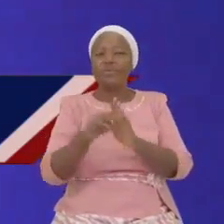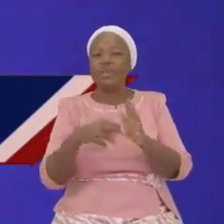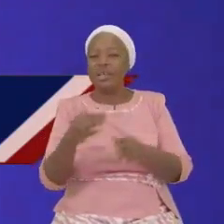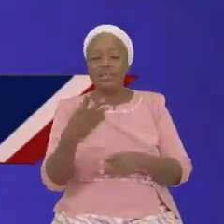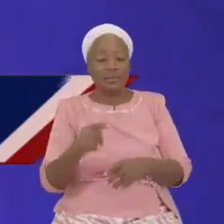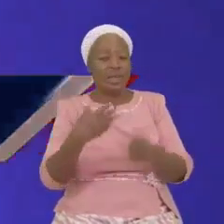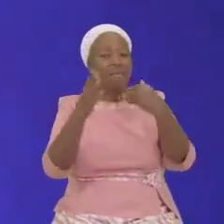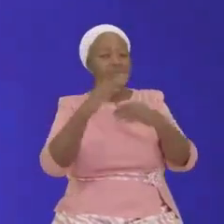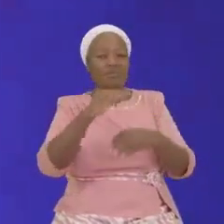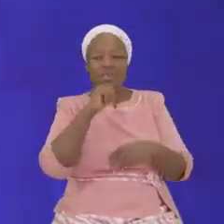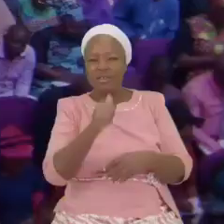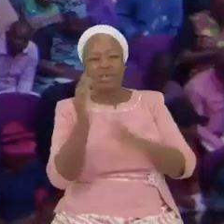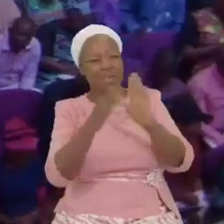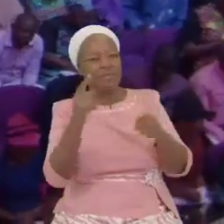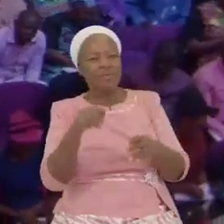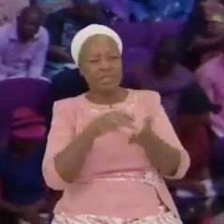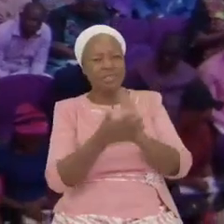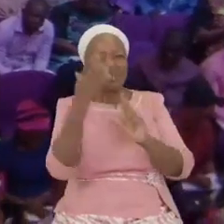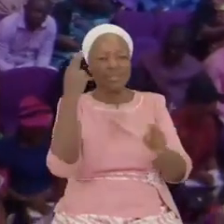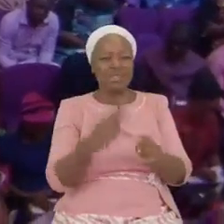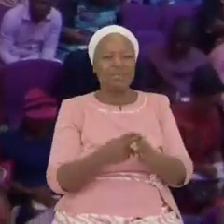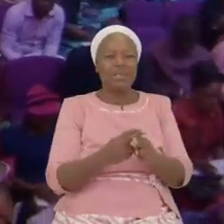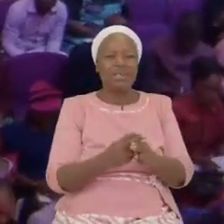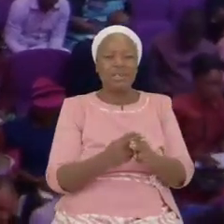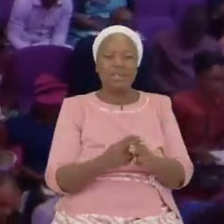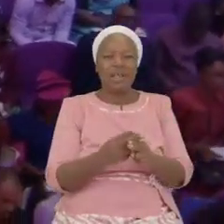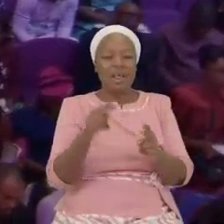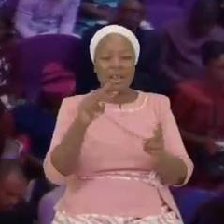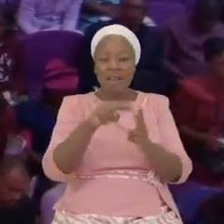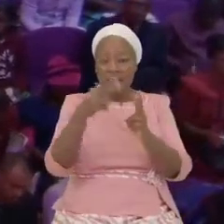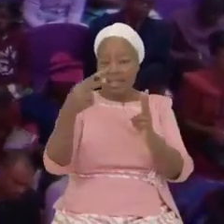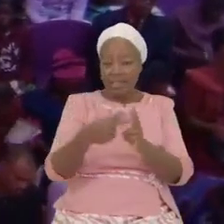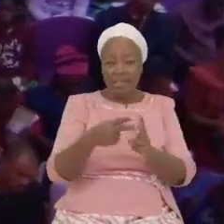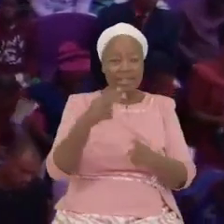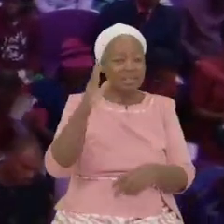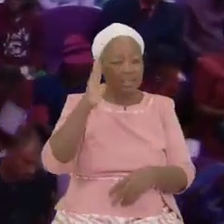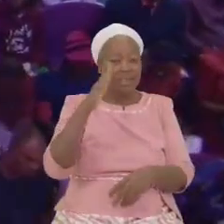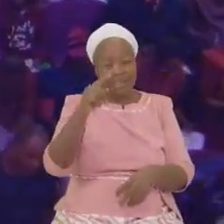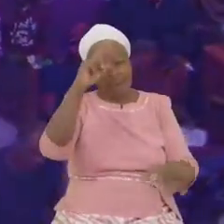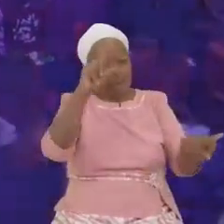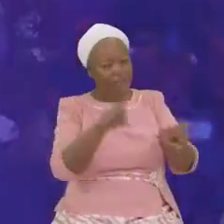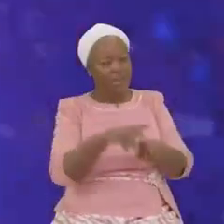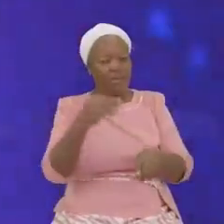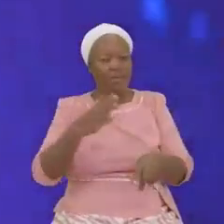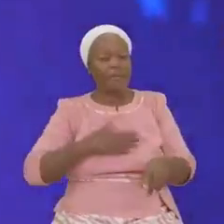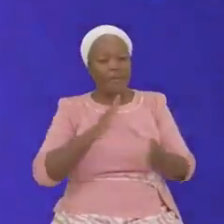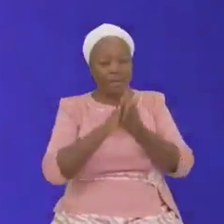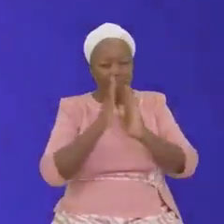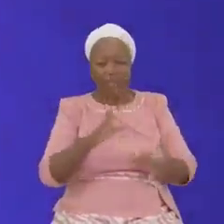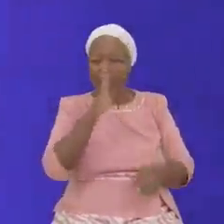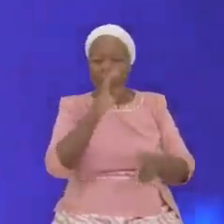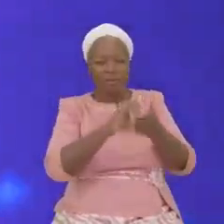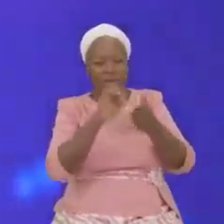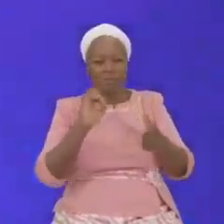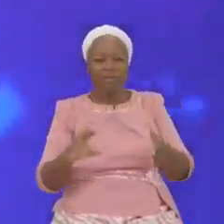leave you in Jesus' name. Neither shall the covenant of my peace be removed.